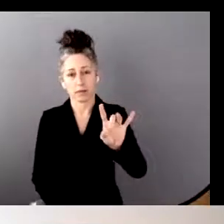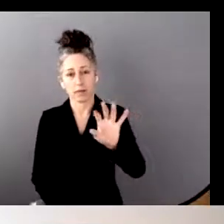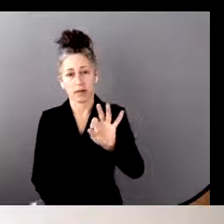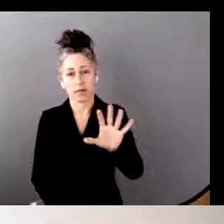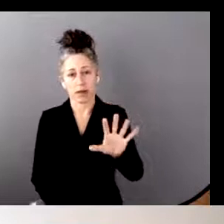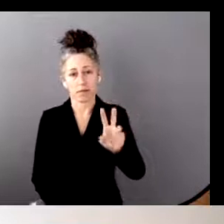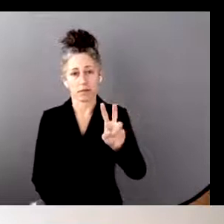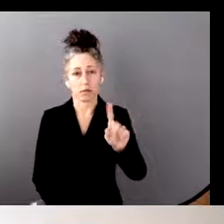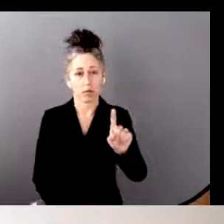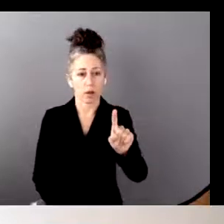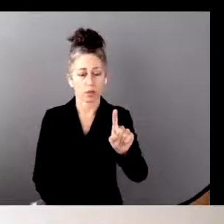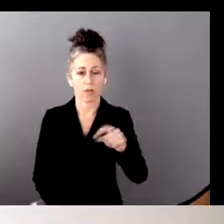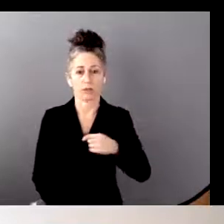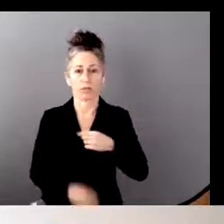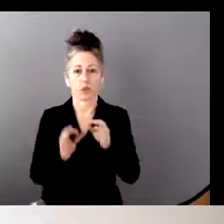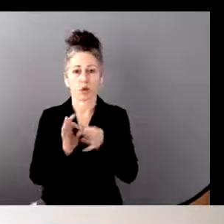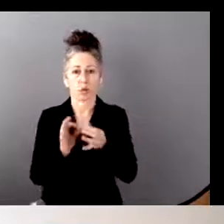866-538-9521 for more information.